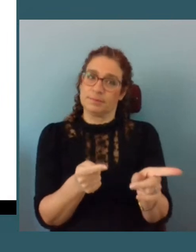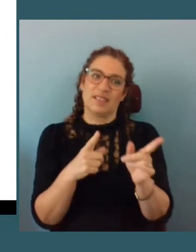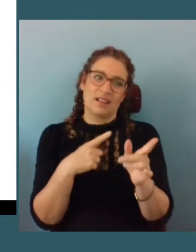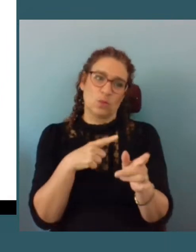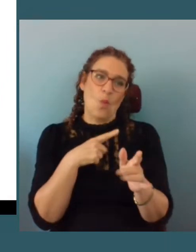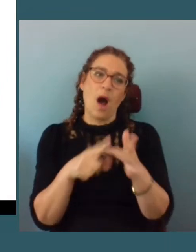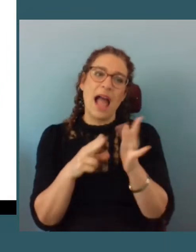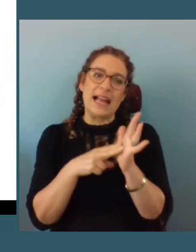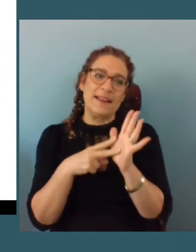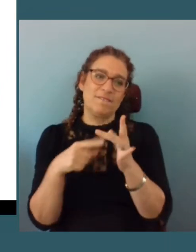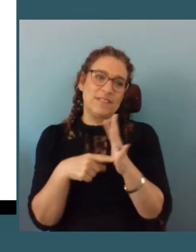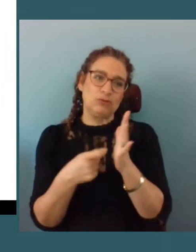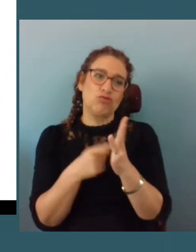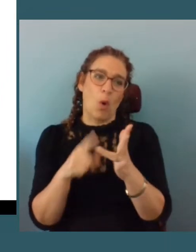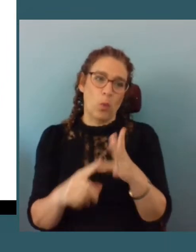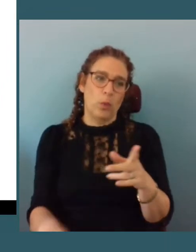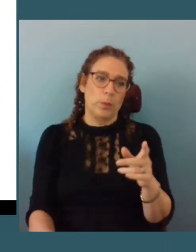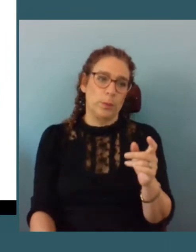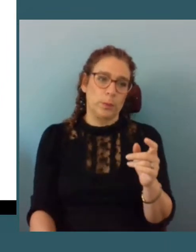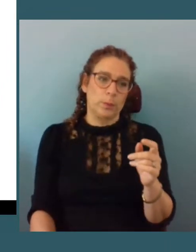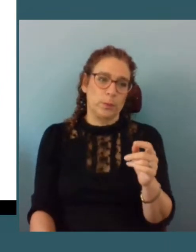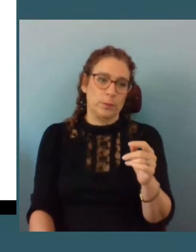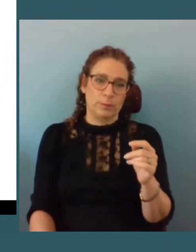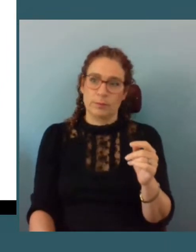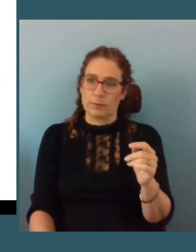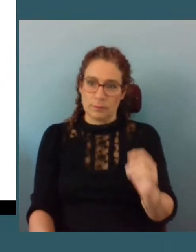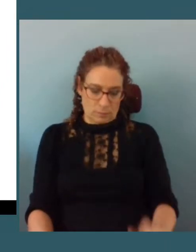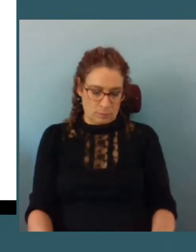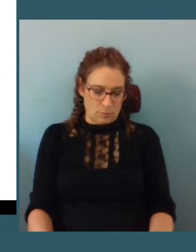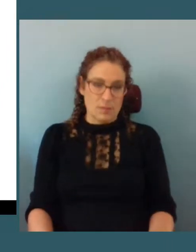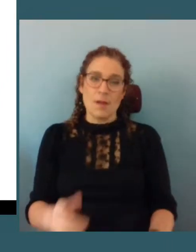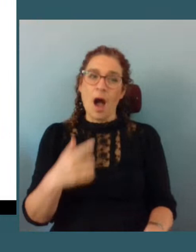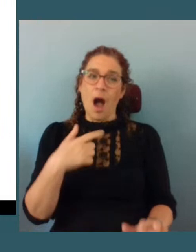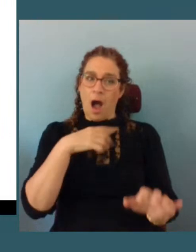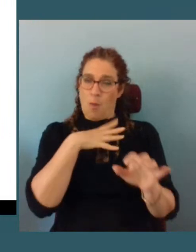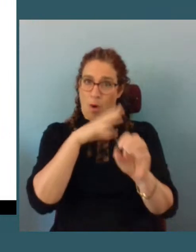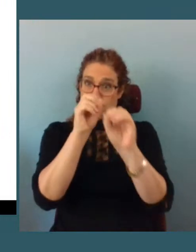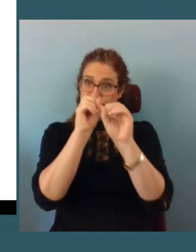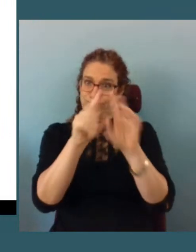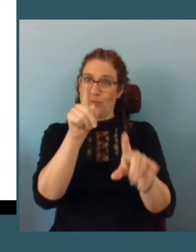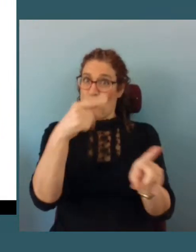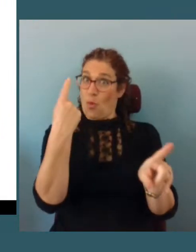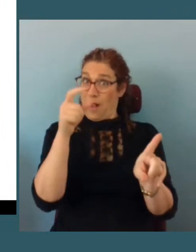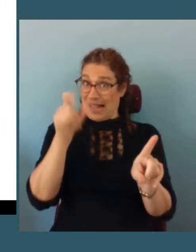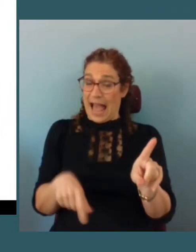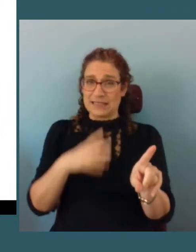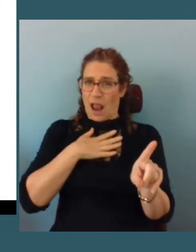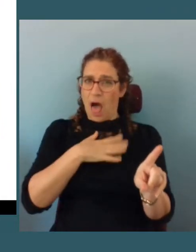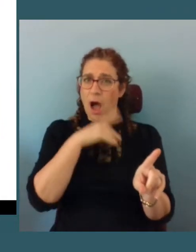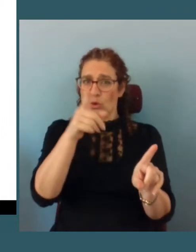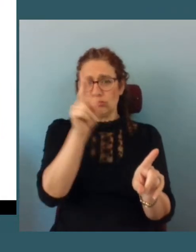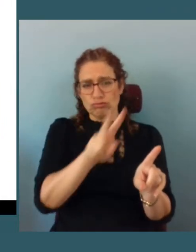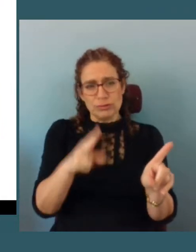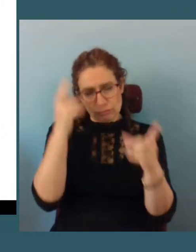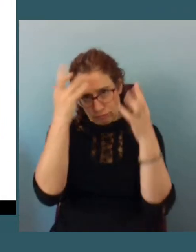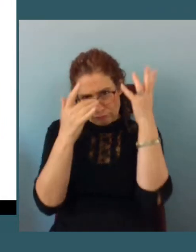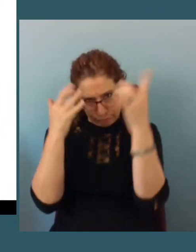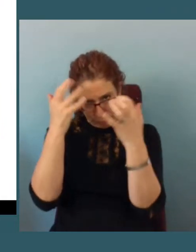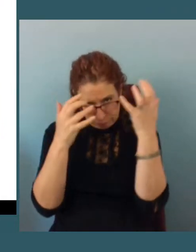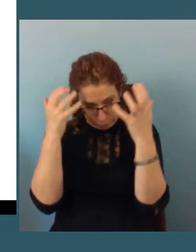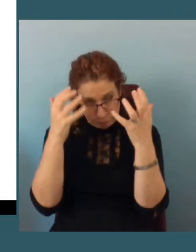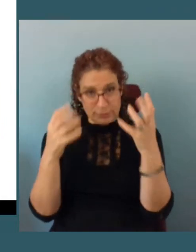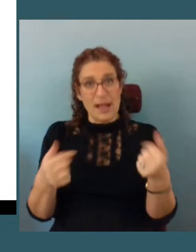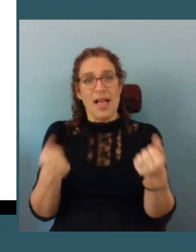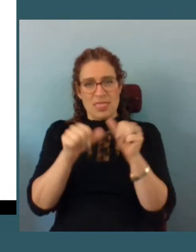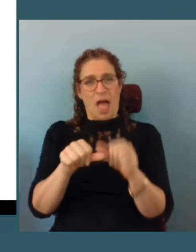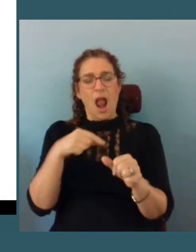So I'm going to go through a few cases and give you a few seconds just to consider it, and then I'll talk you through these examples to try and give you